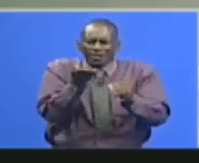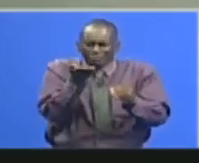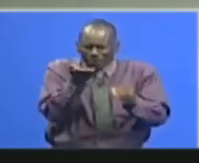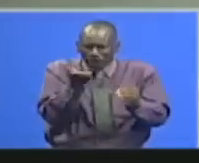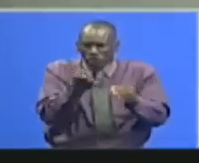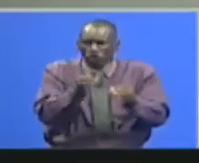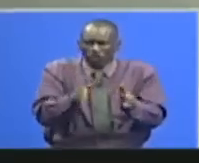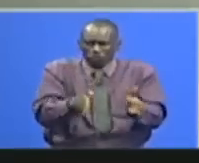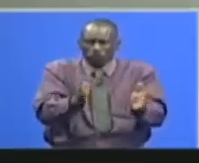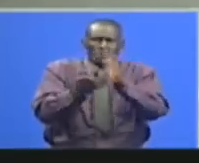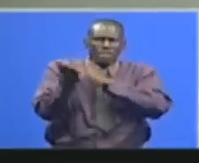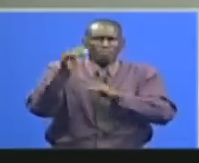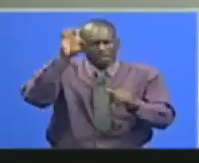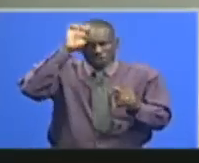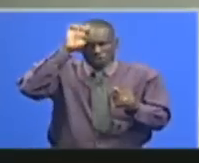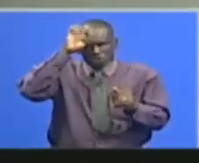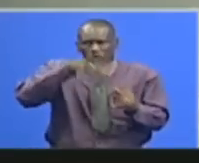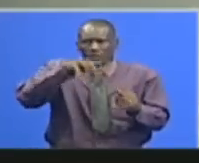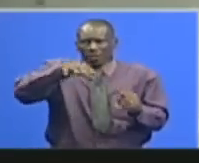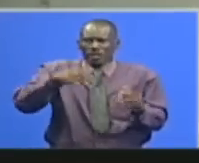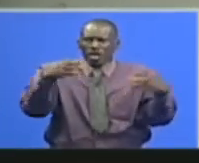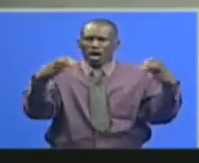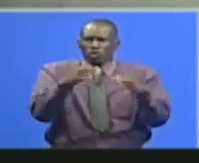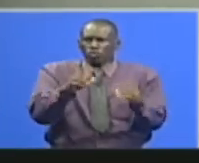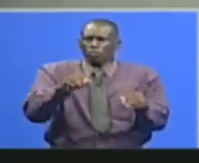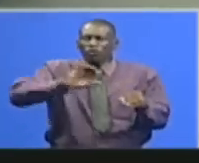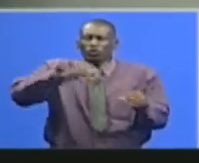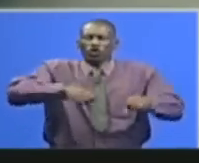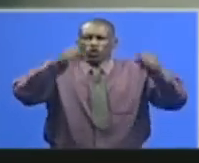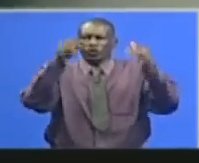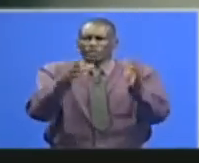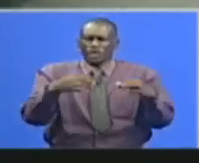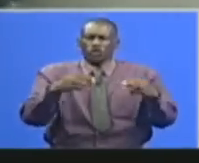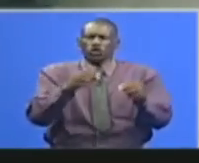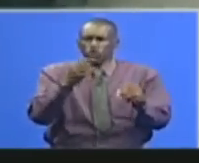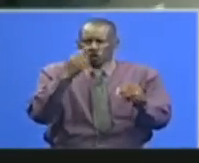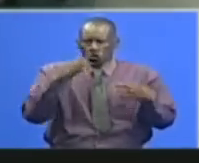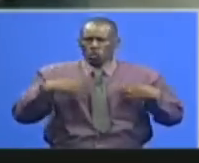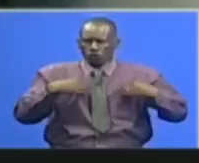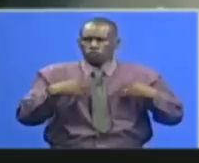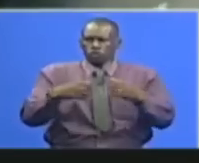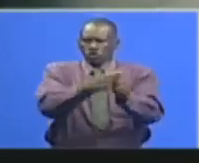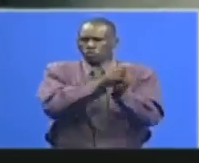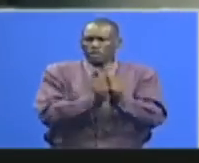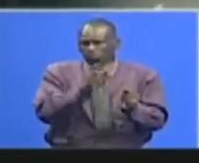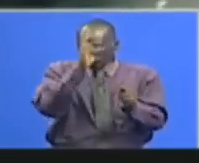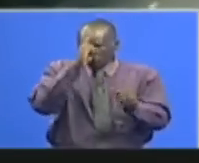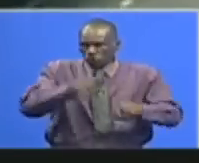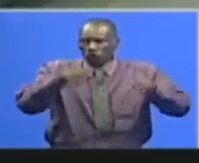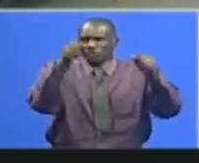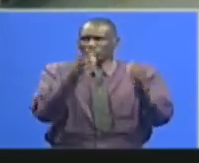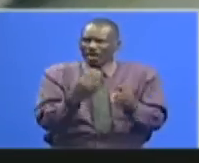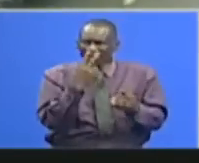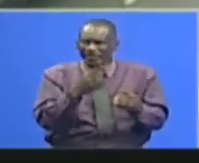street behind the Eldoret Main Market, a group of officers in civilian clothing flanked by uniformed police officers are